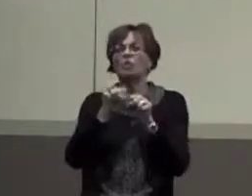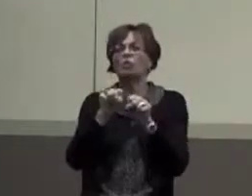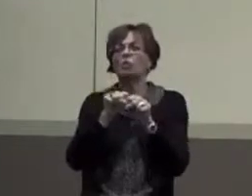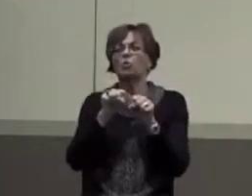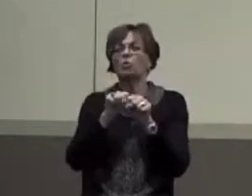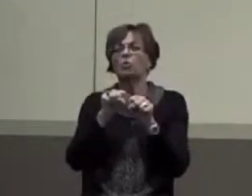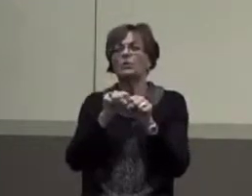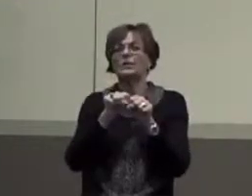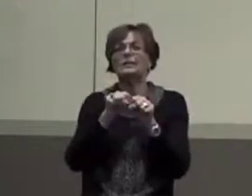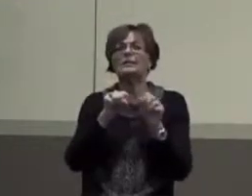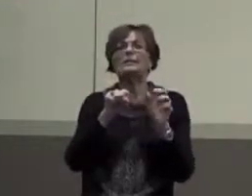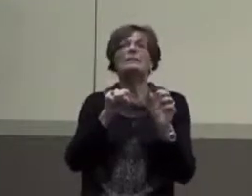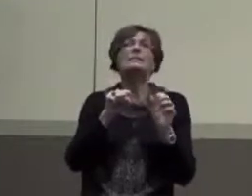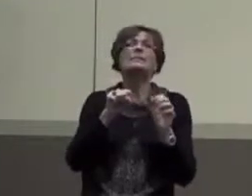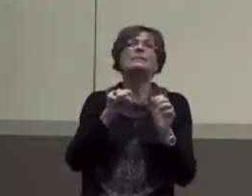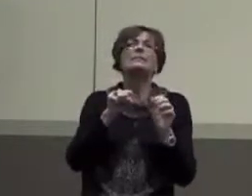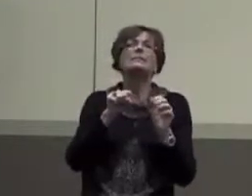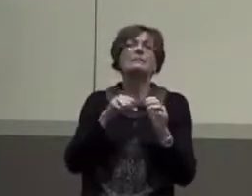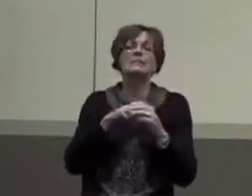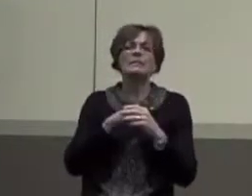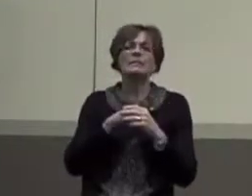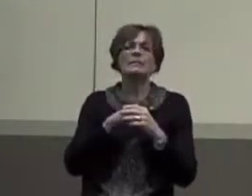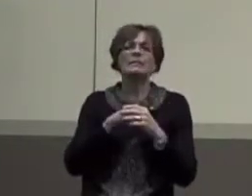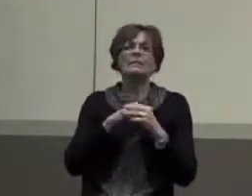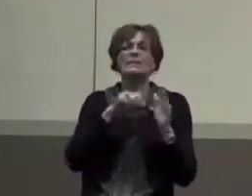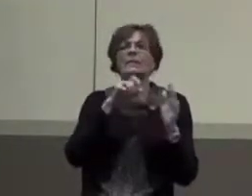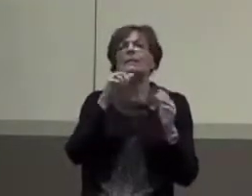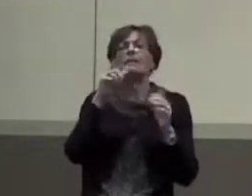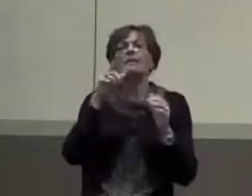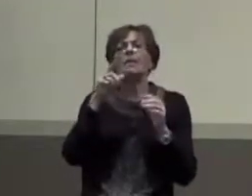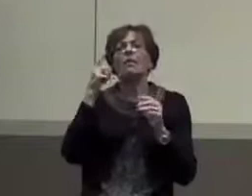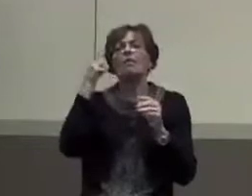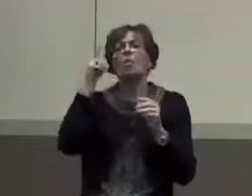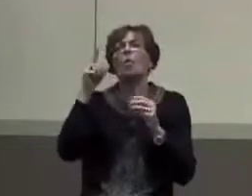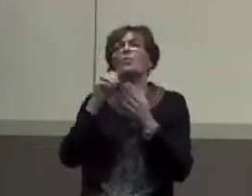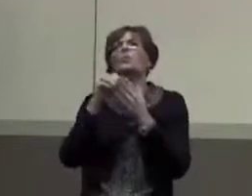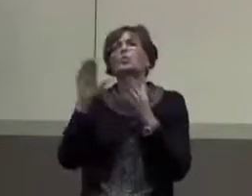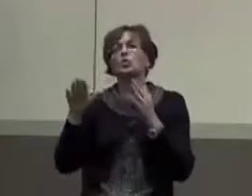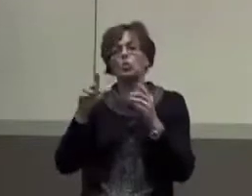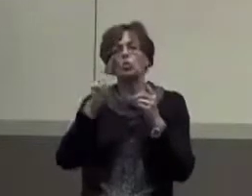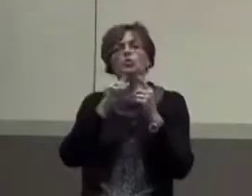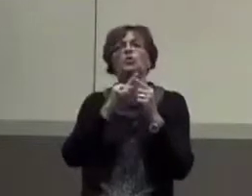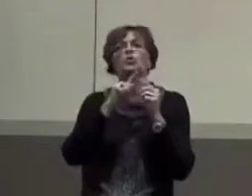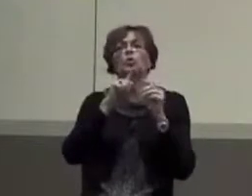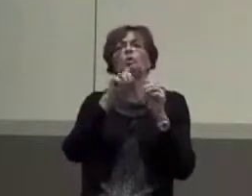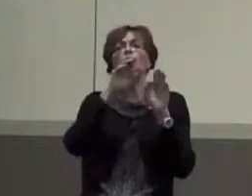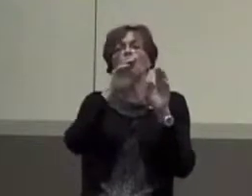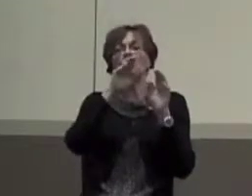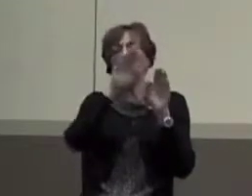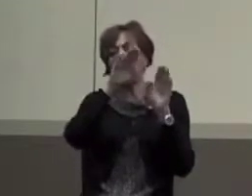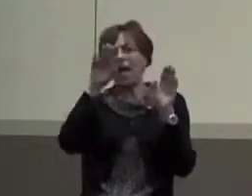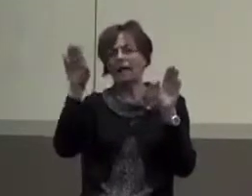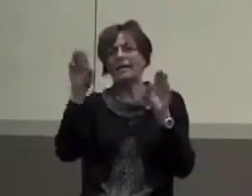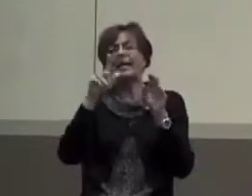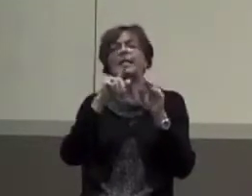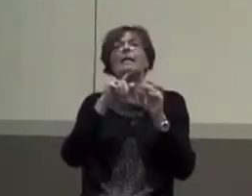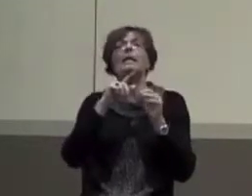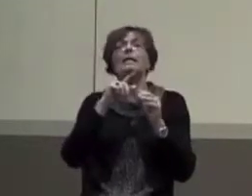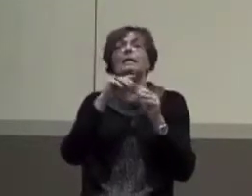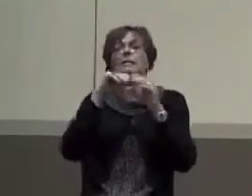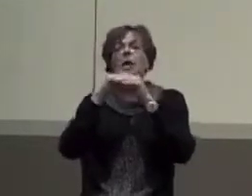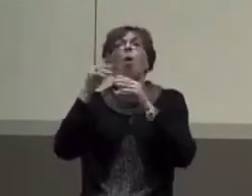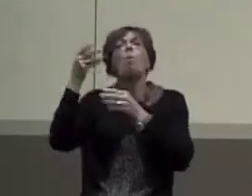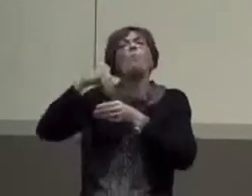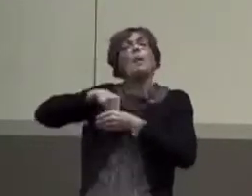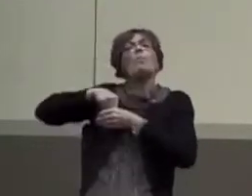each student has a pocket. And it's in our classroom, it's not out in the mainstream anywhere, and then they can put it in their pocket